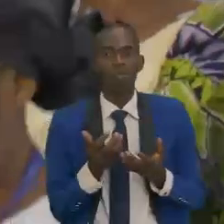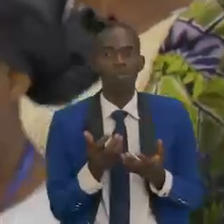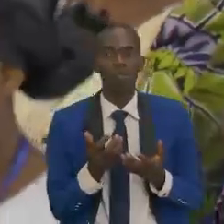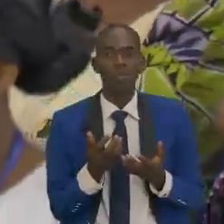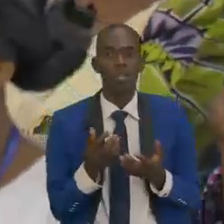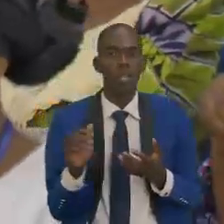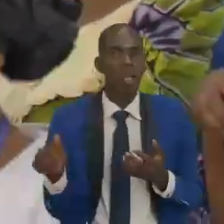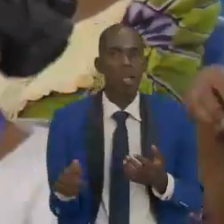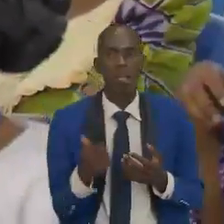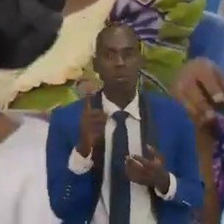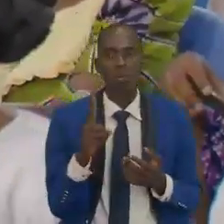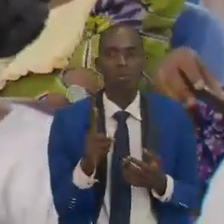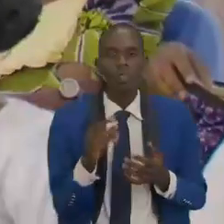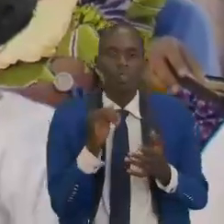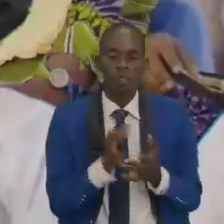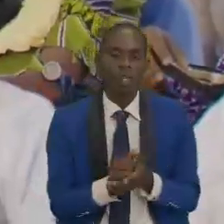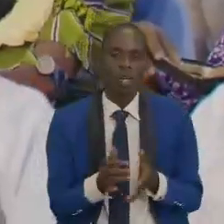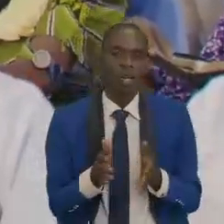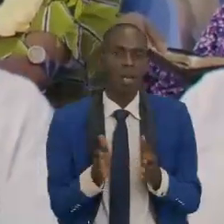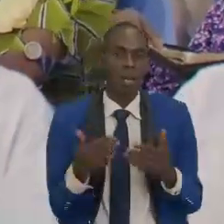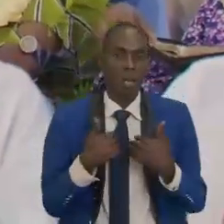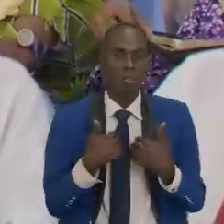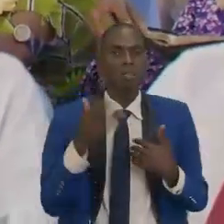whosoever has shall be given more.